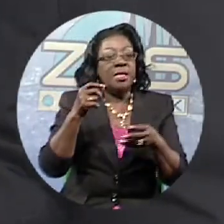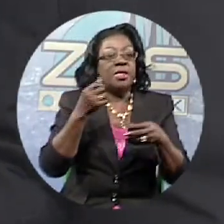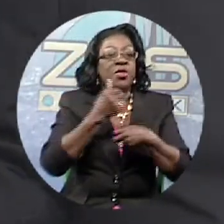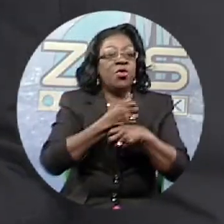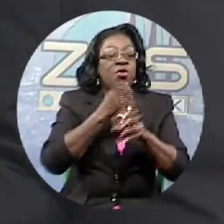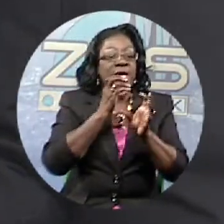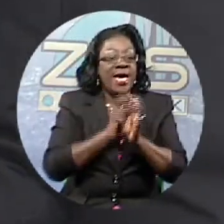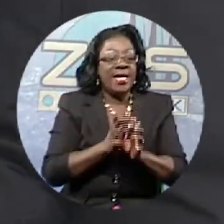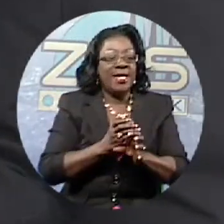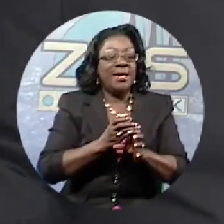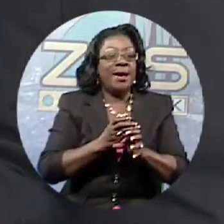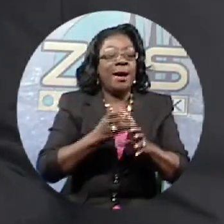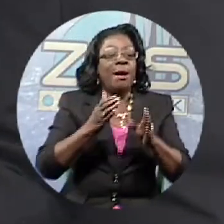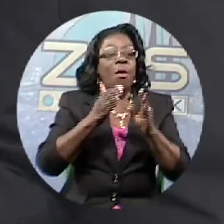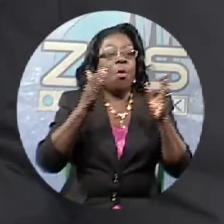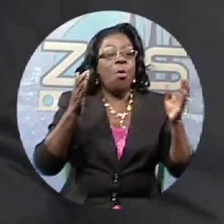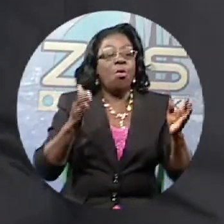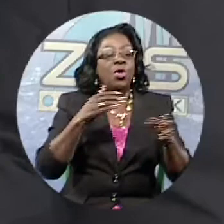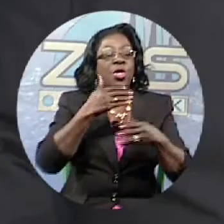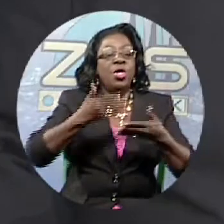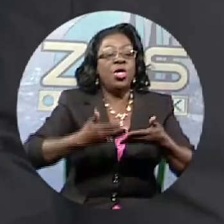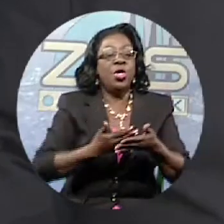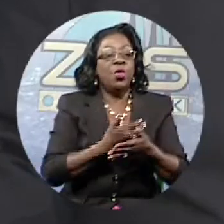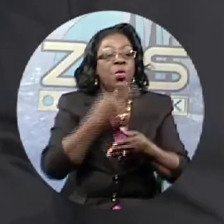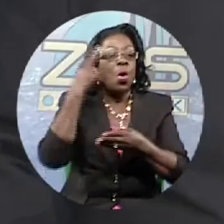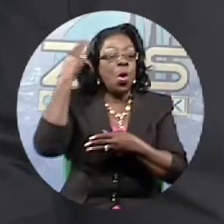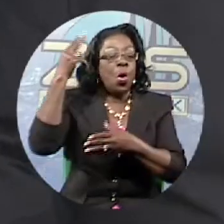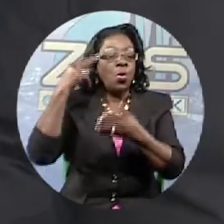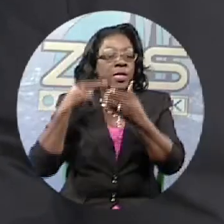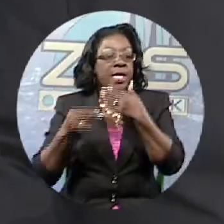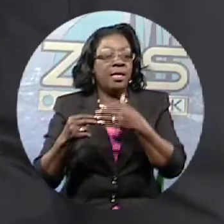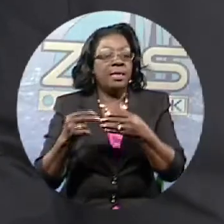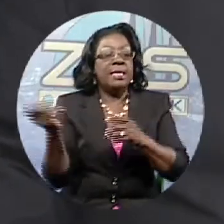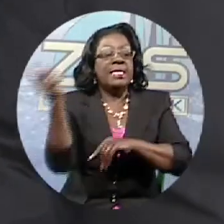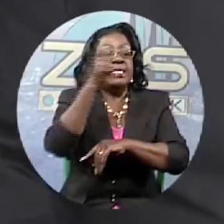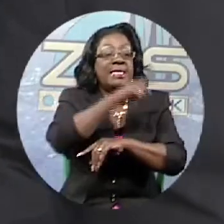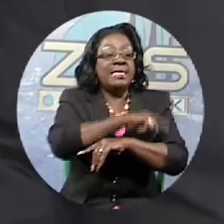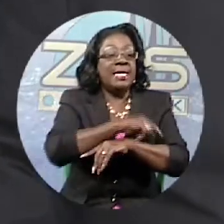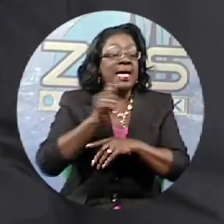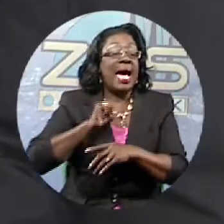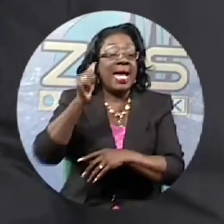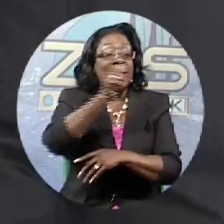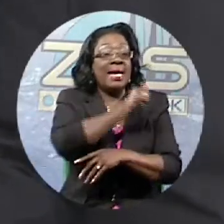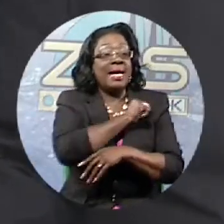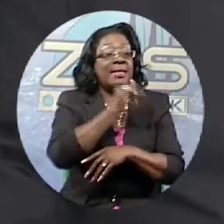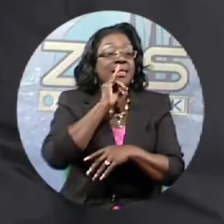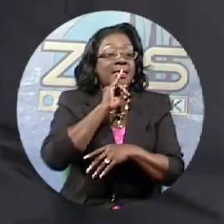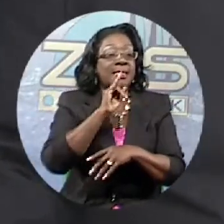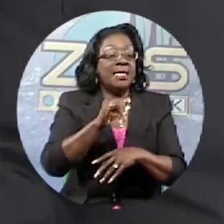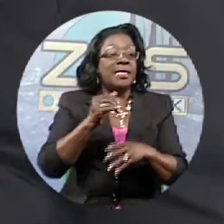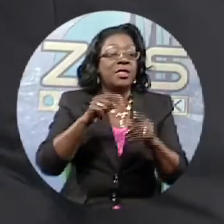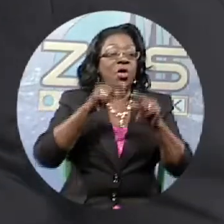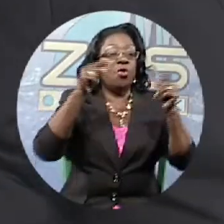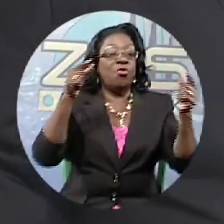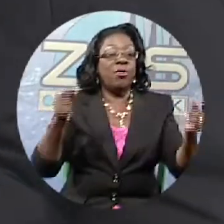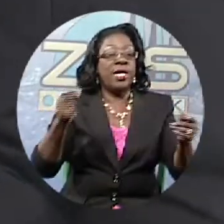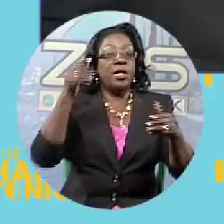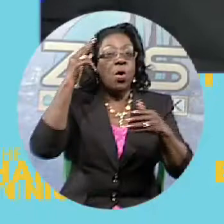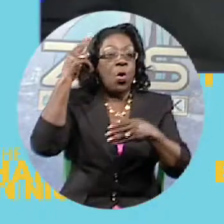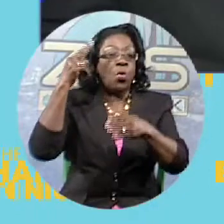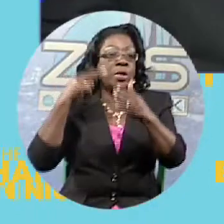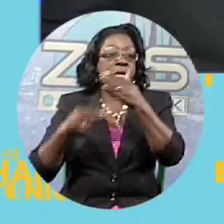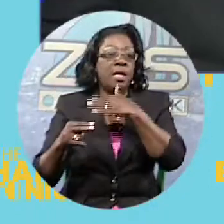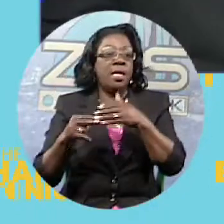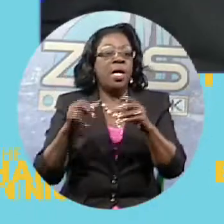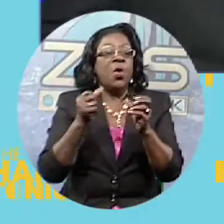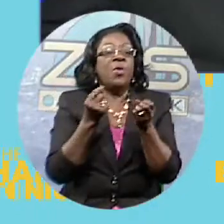the major draws of this destination, with water attractions, marine features, fine restaurants, all wrapped up in a five-star attraction. Tonight,